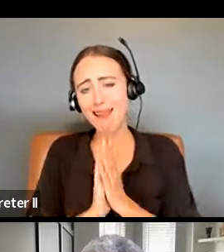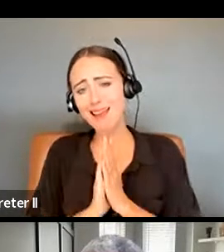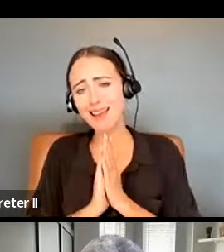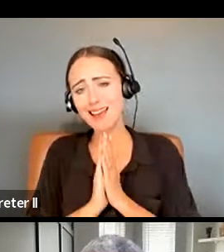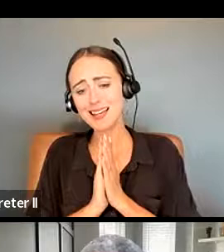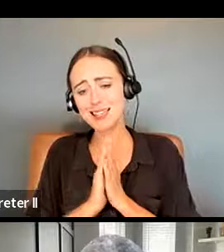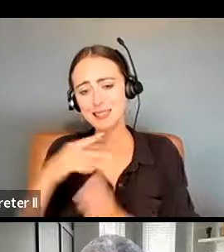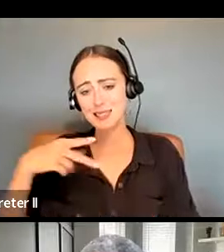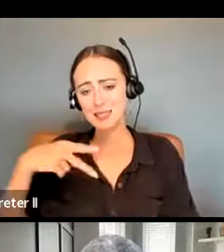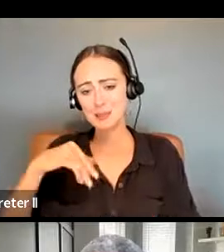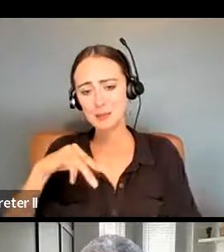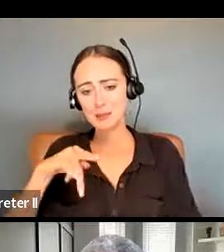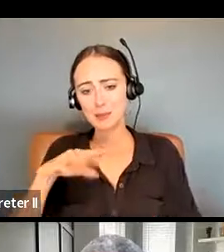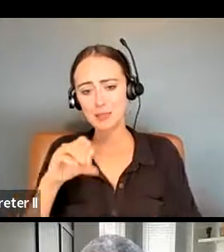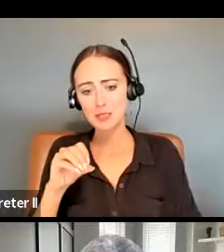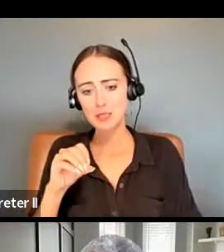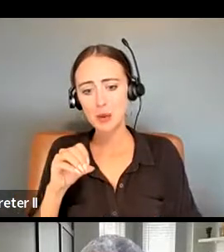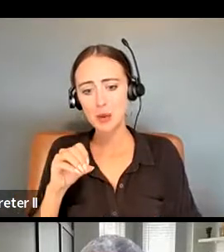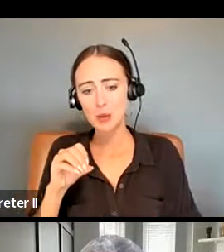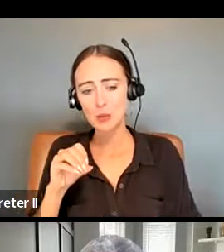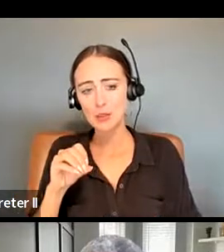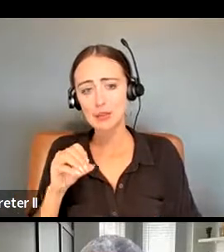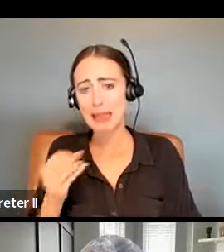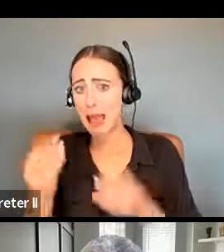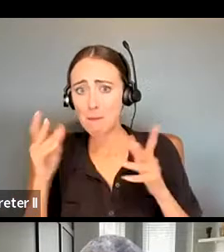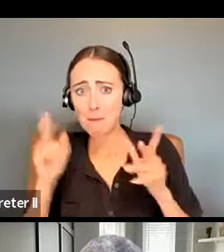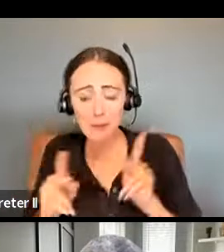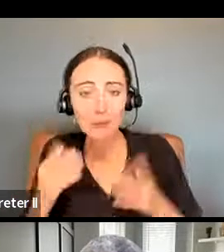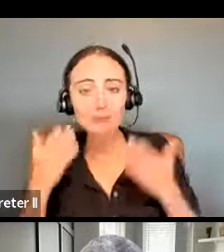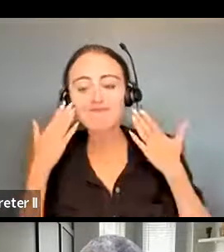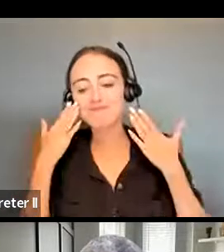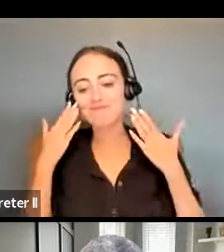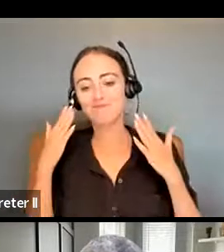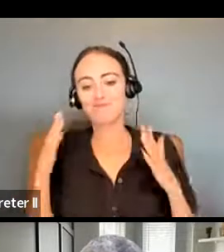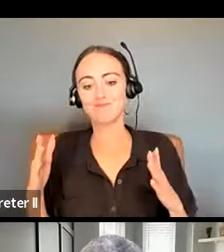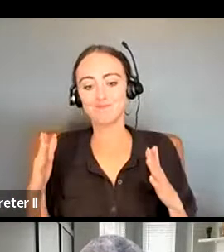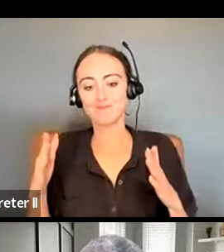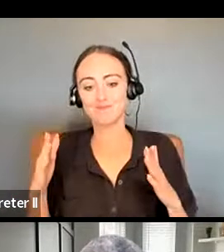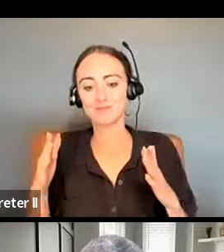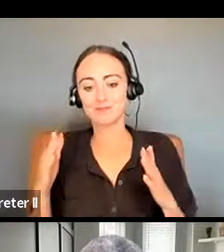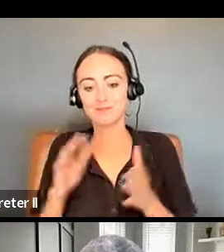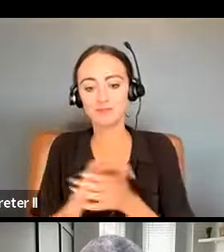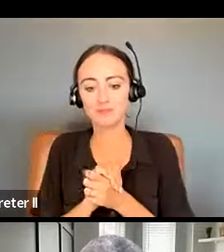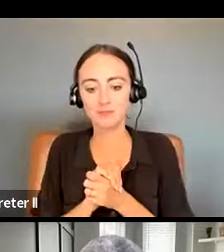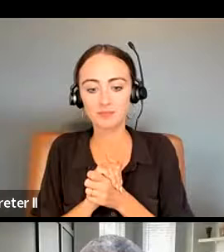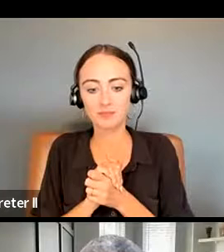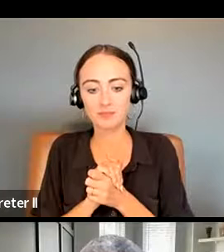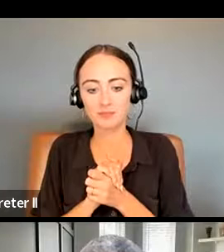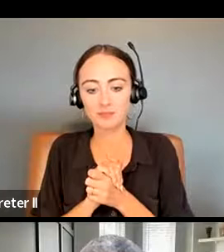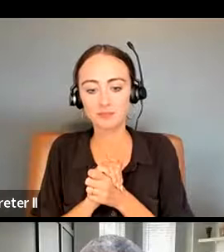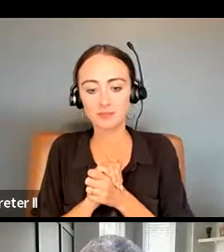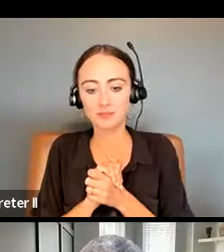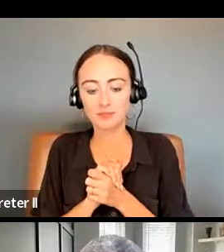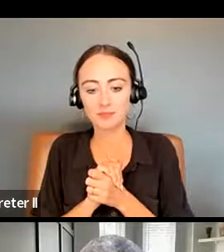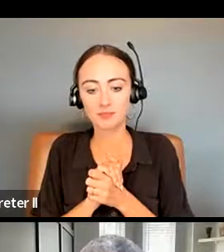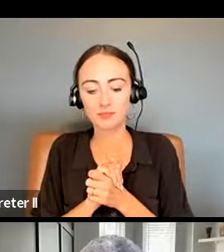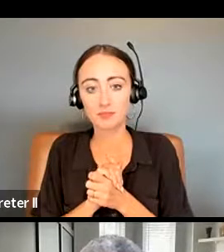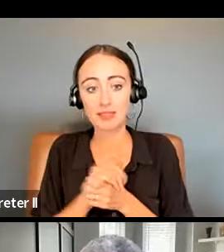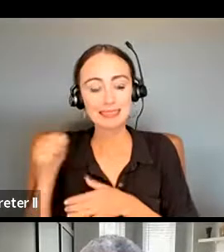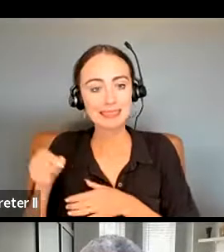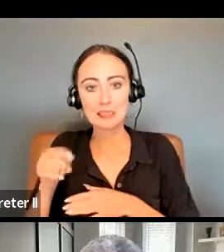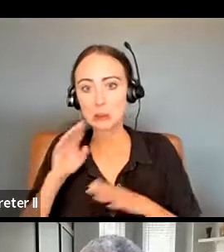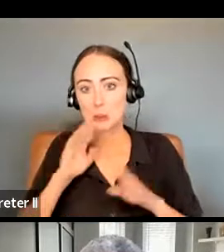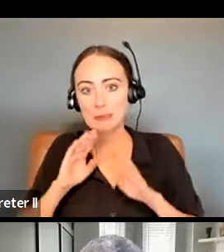Councilmember Pinto, how many people is this? We don't know, but I think the issue is that is